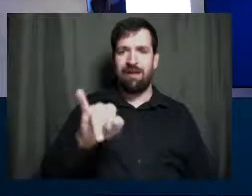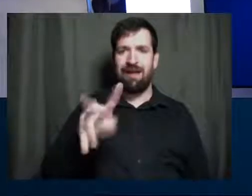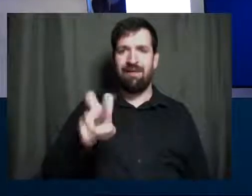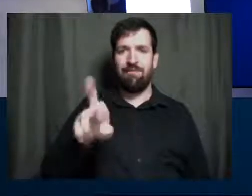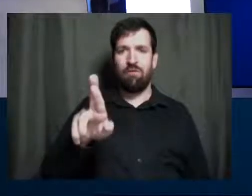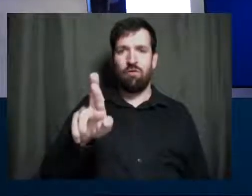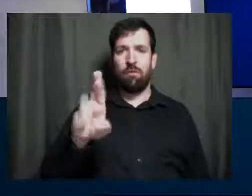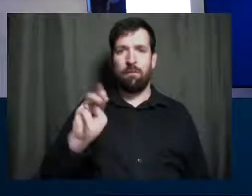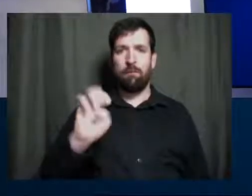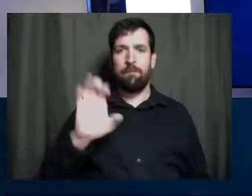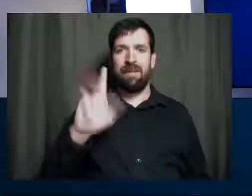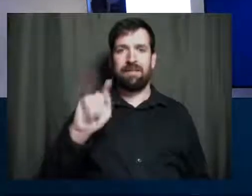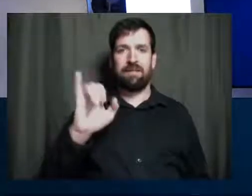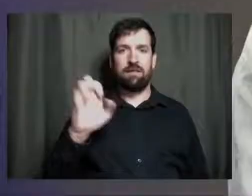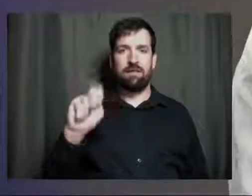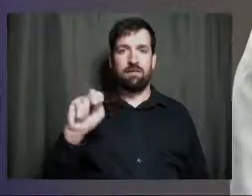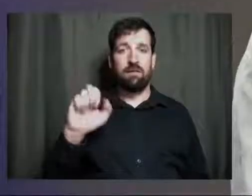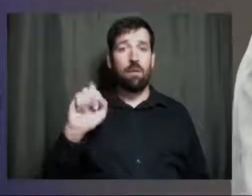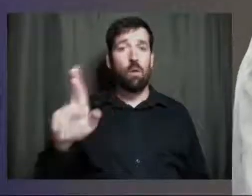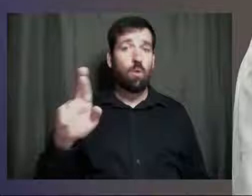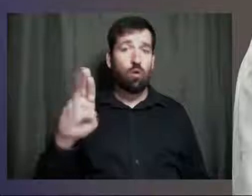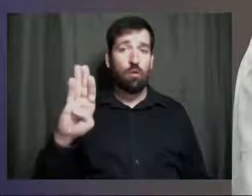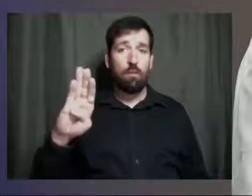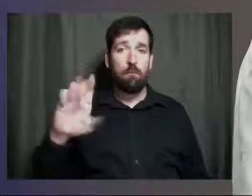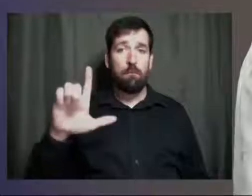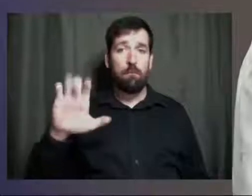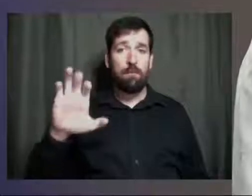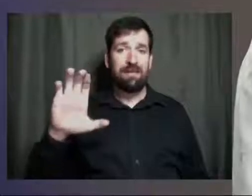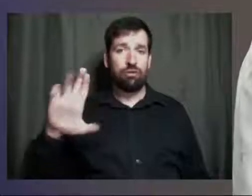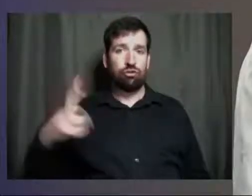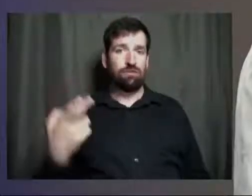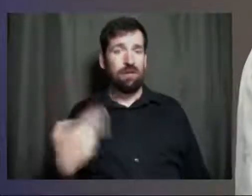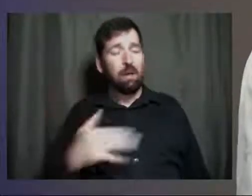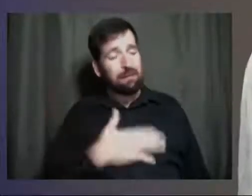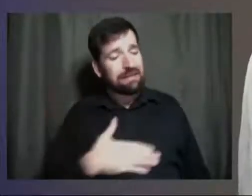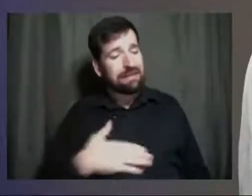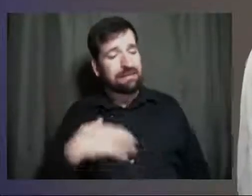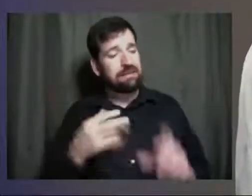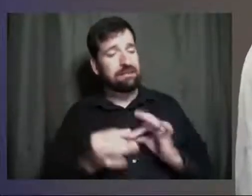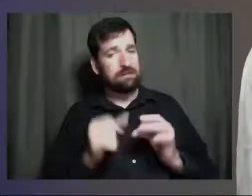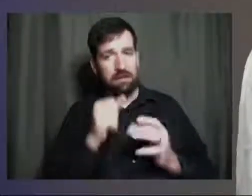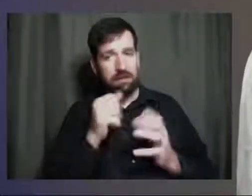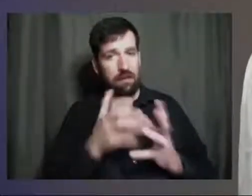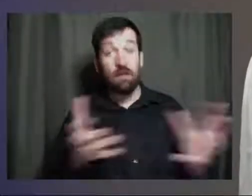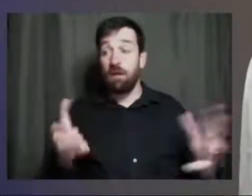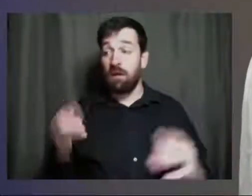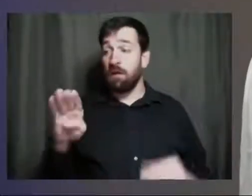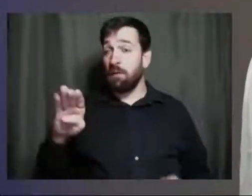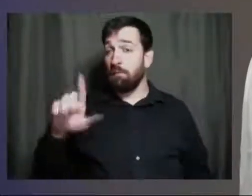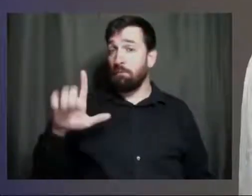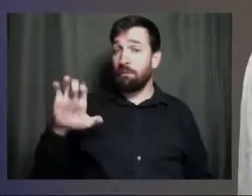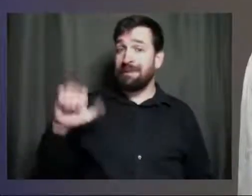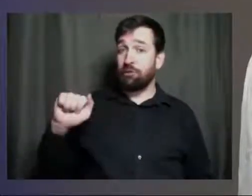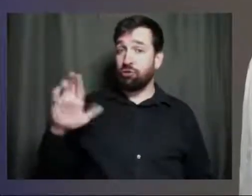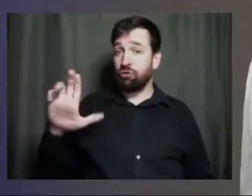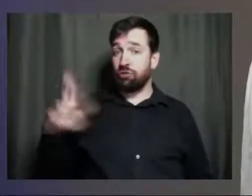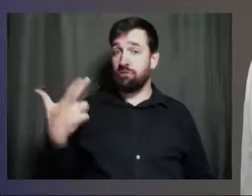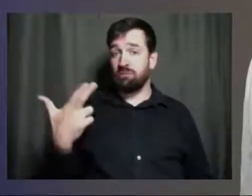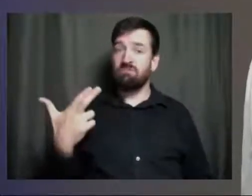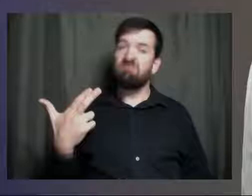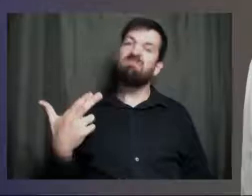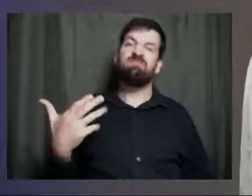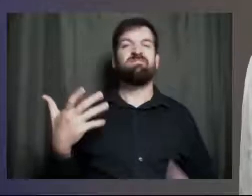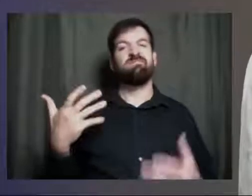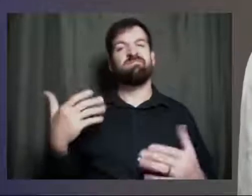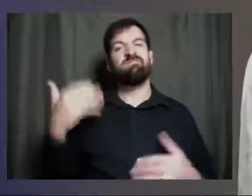bleach? Well, please say not a lot. The second part, the bleach, we get a fairly consistent number